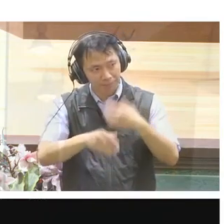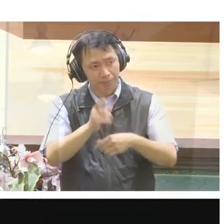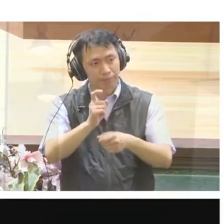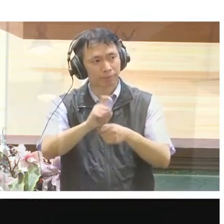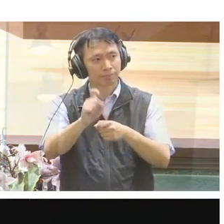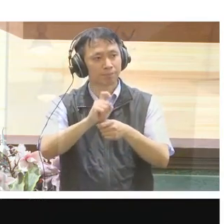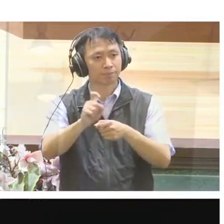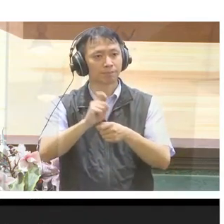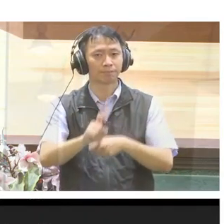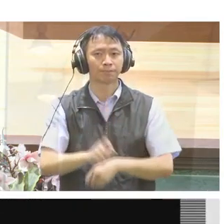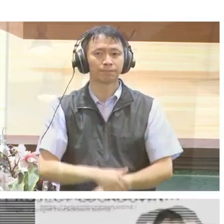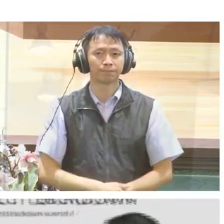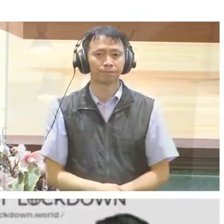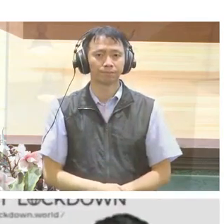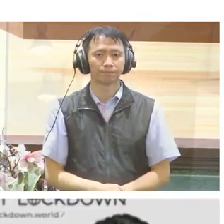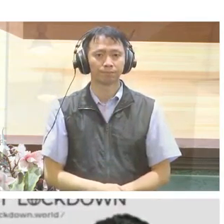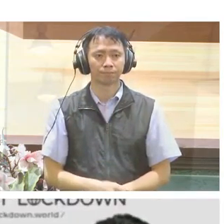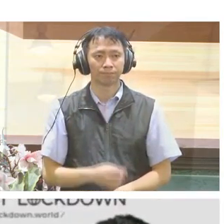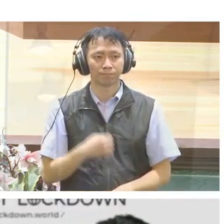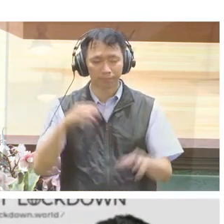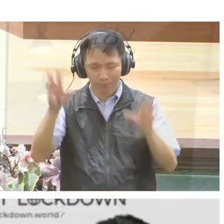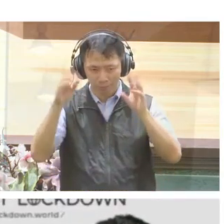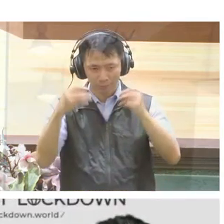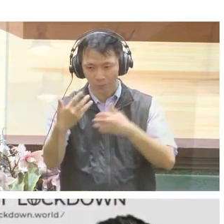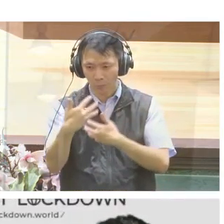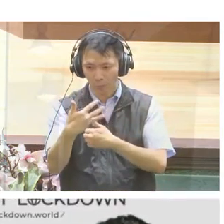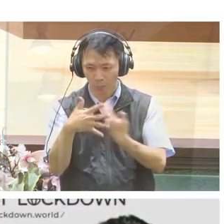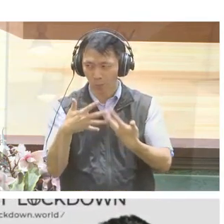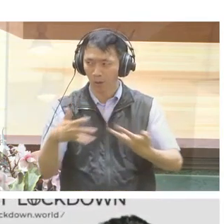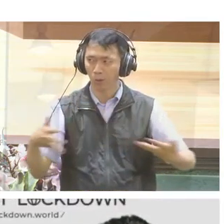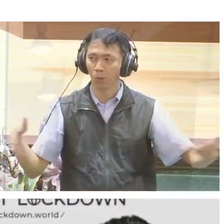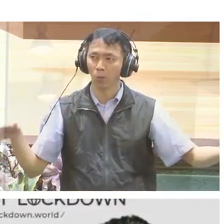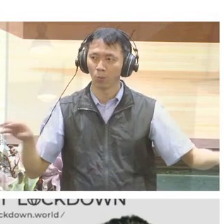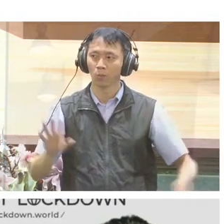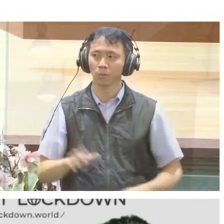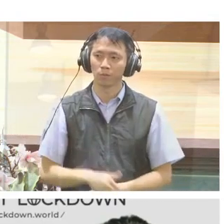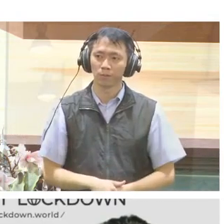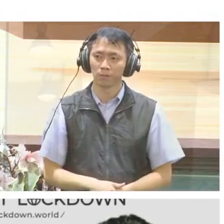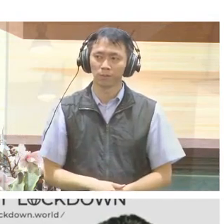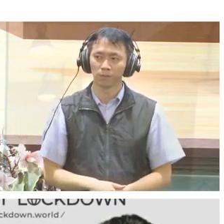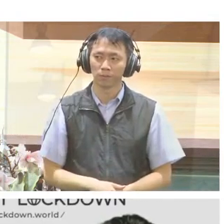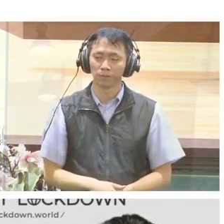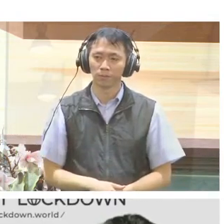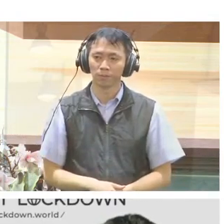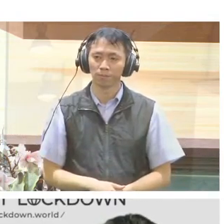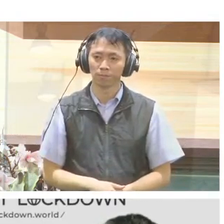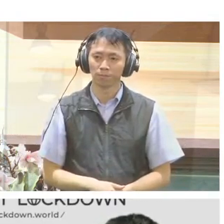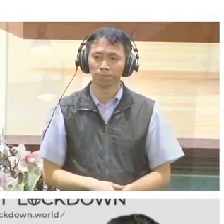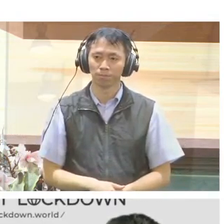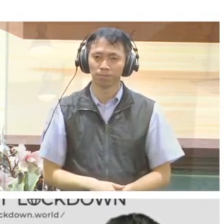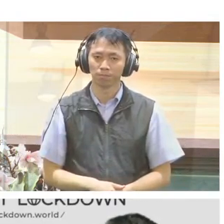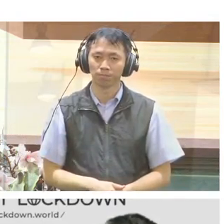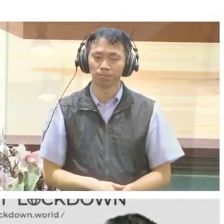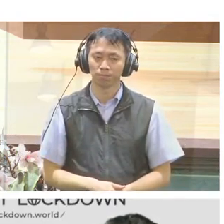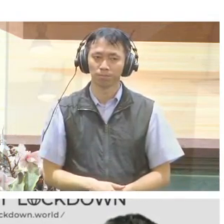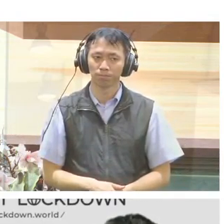bit of questions that are over at the